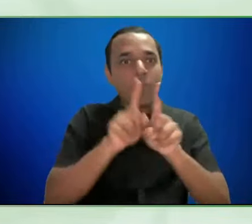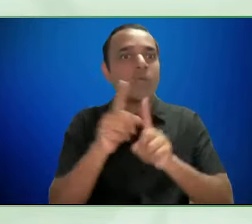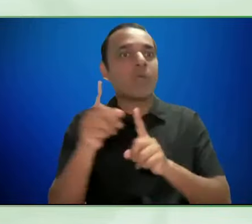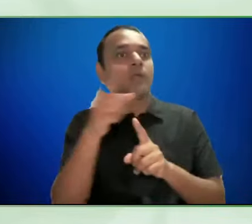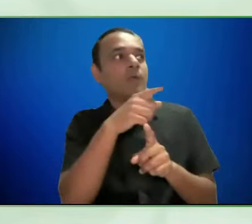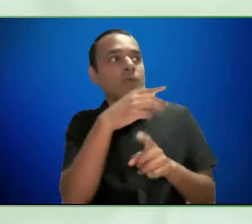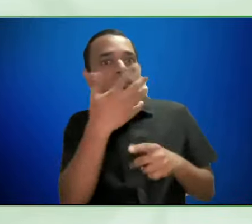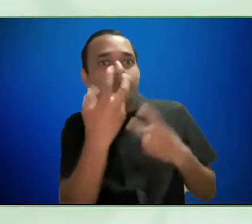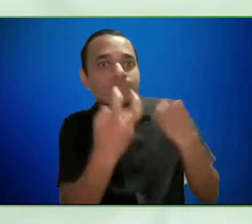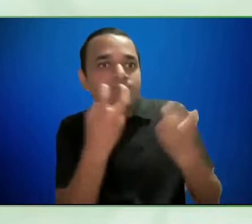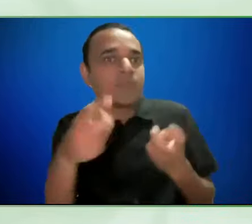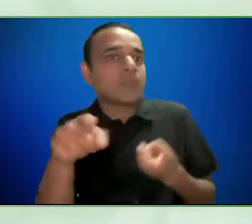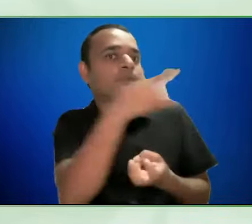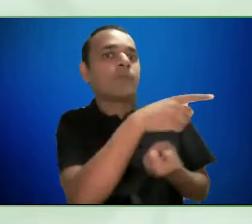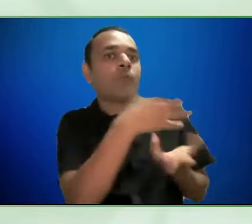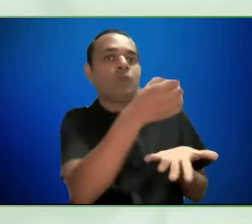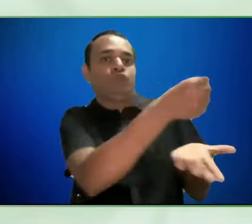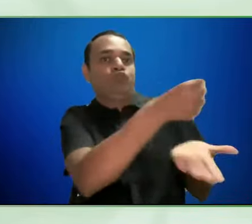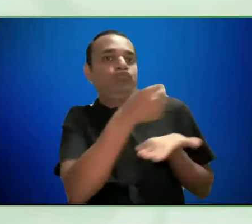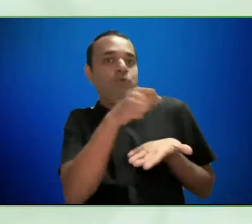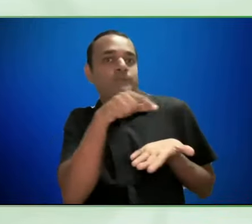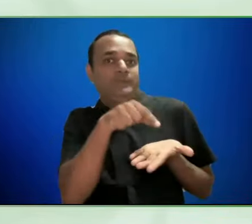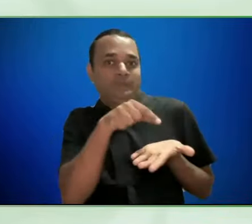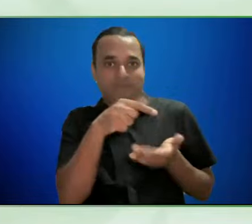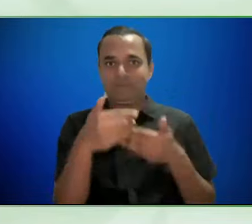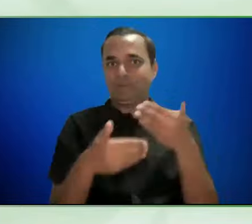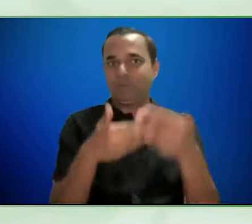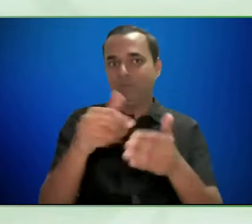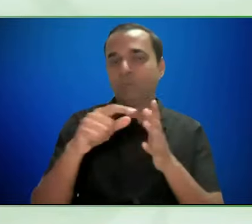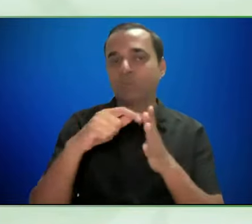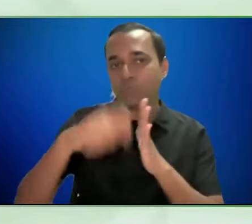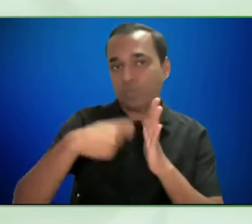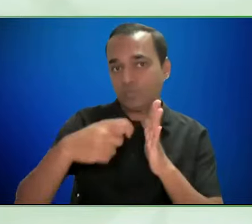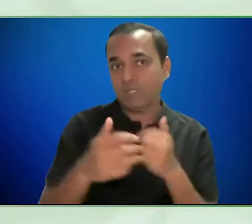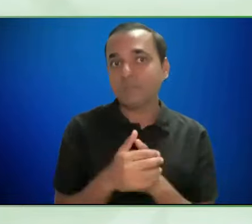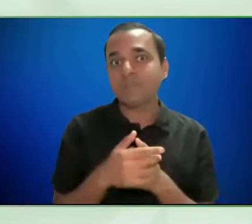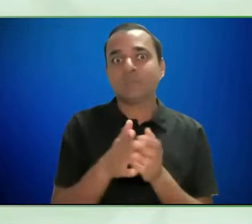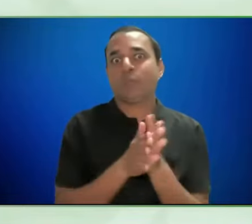things get really exciting for the both of us. Actually,